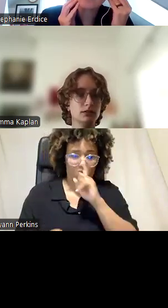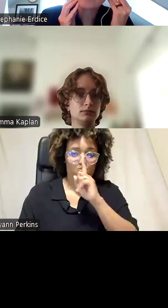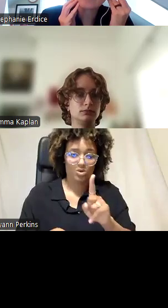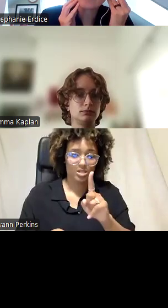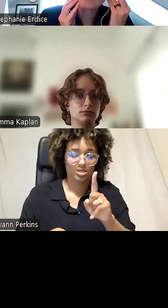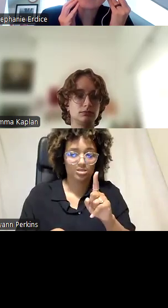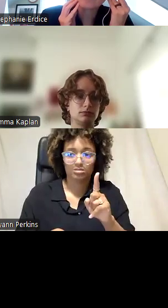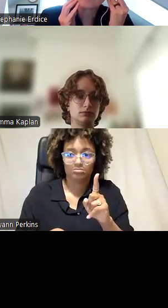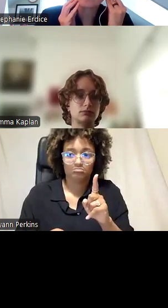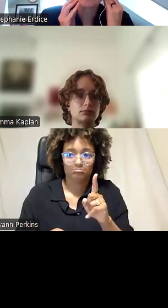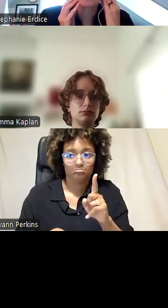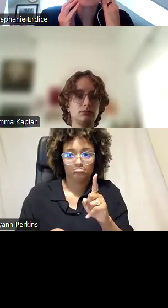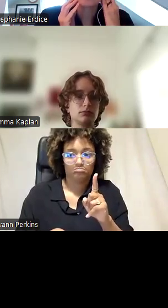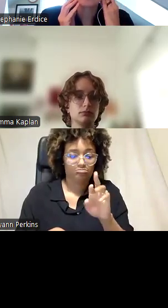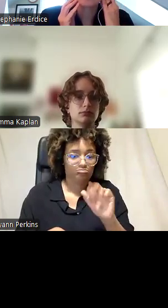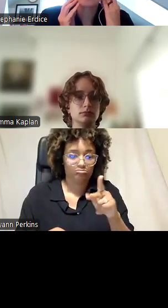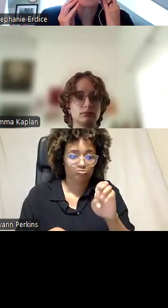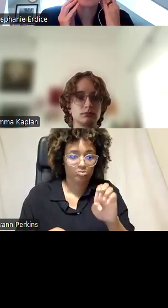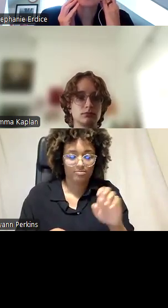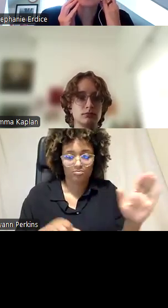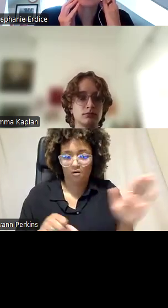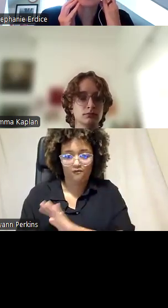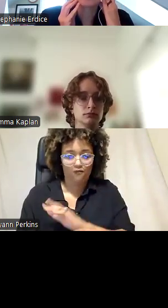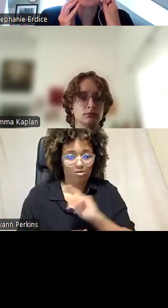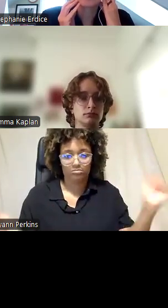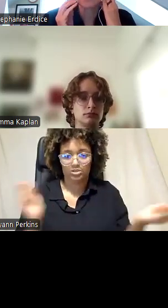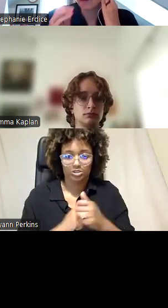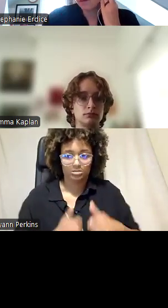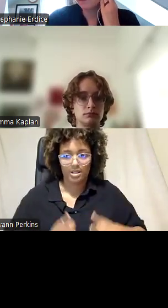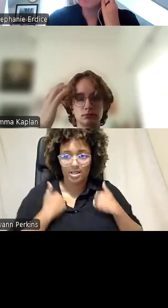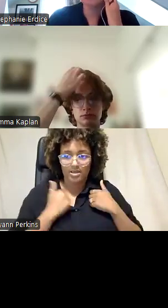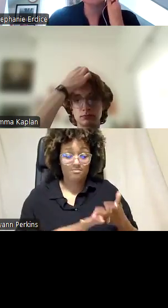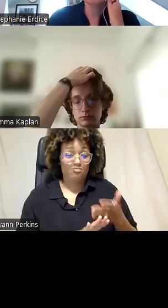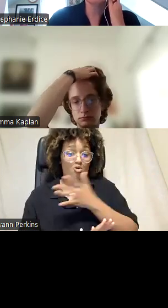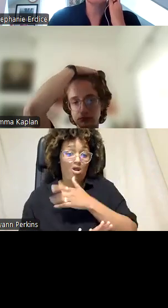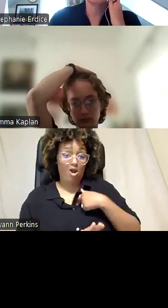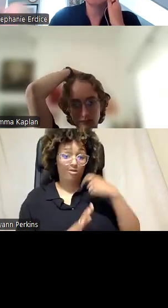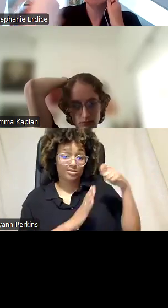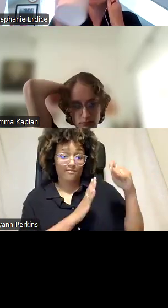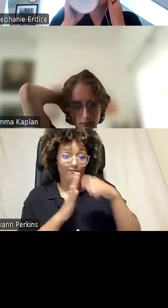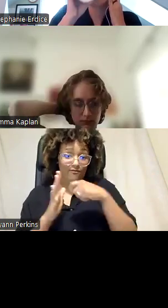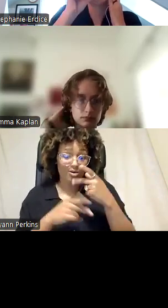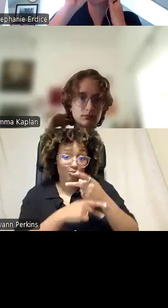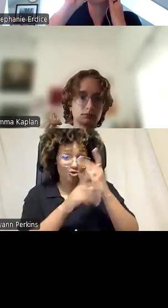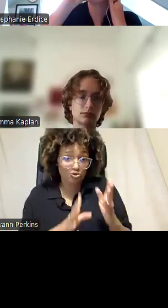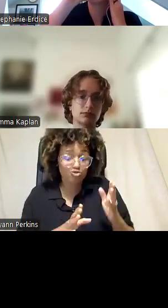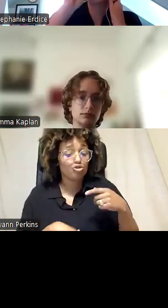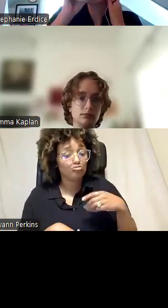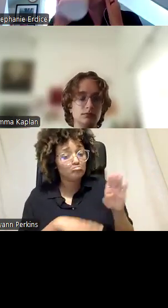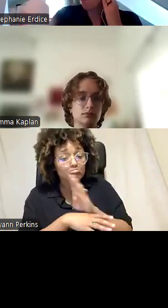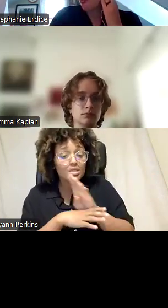result of the rape. I mean, prior to that, I was actually a film producer, and I'd been working, pretty busy, active